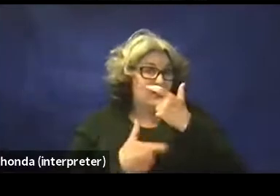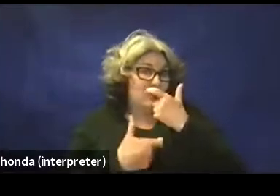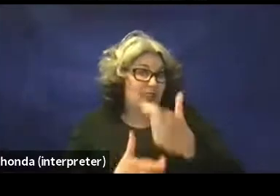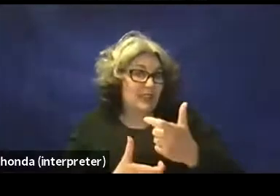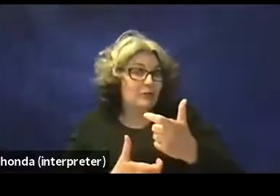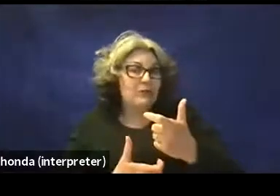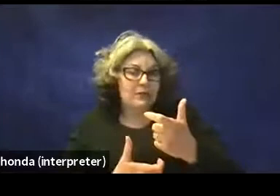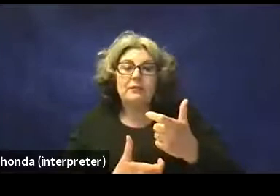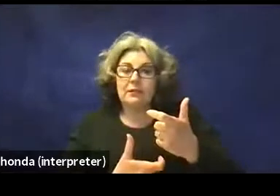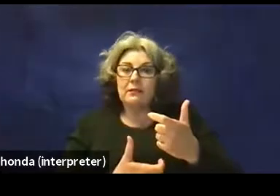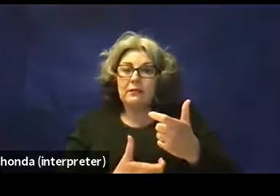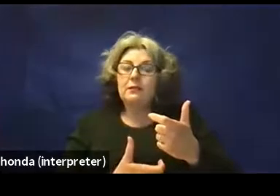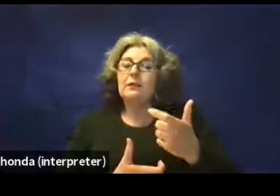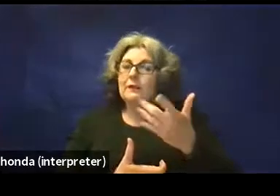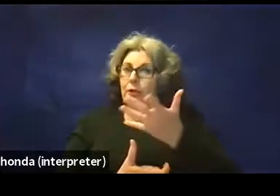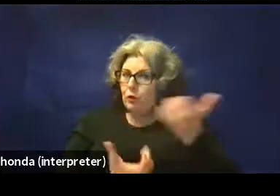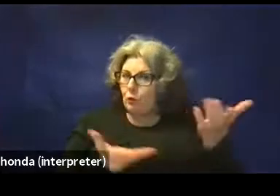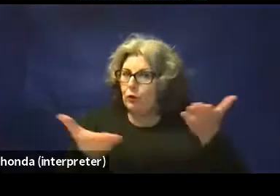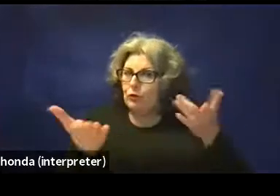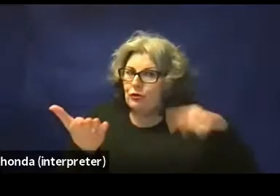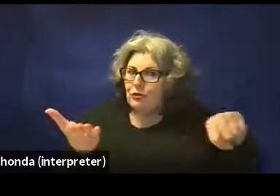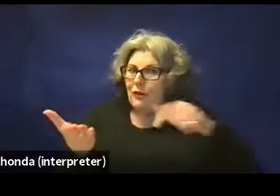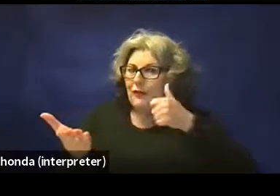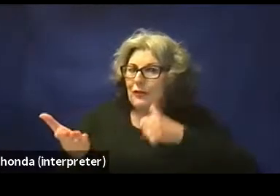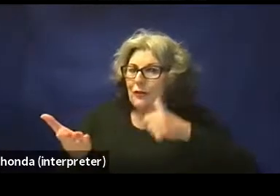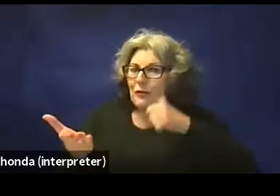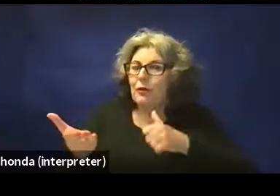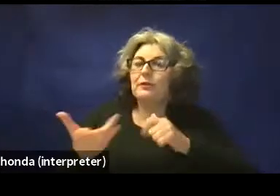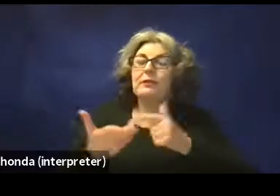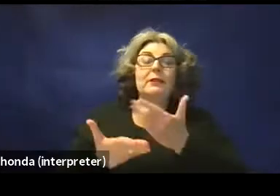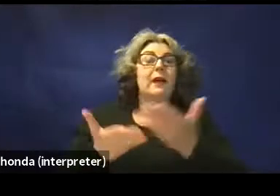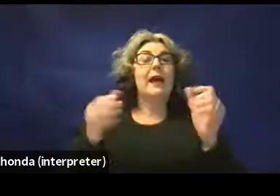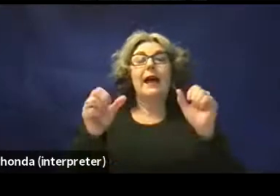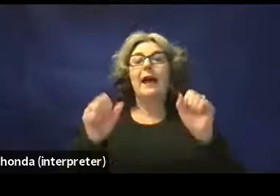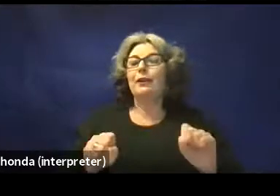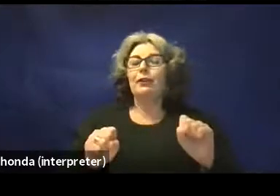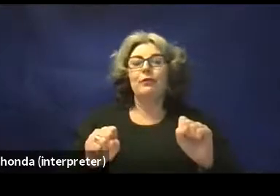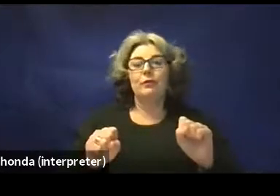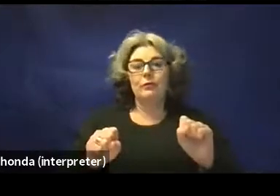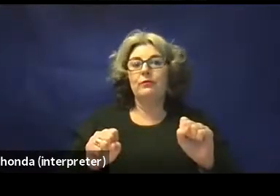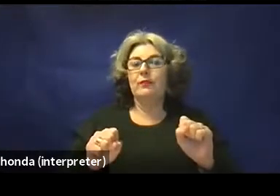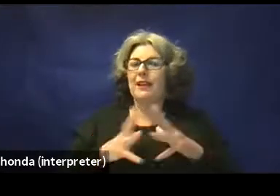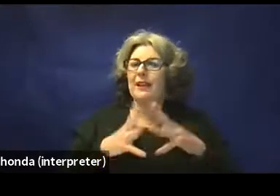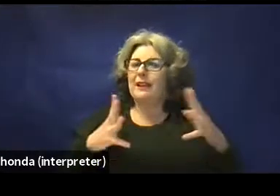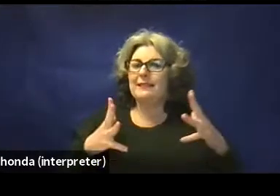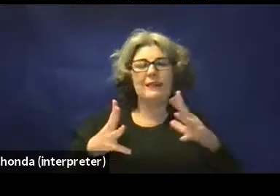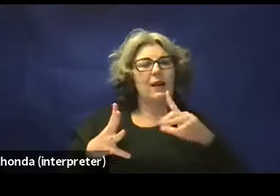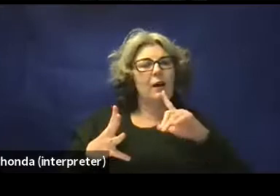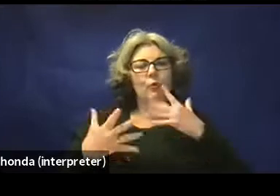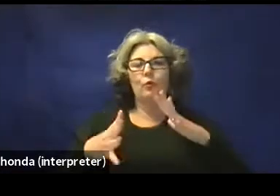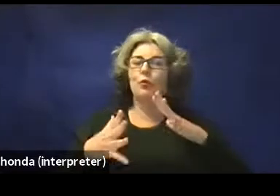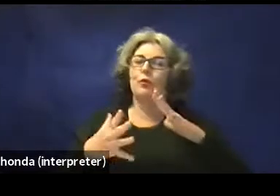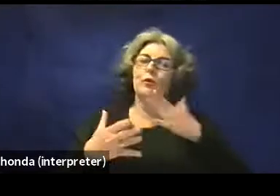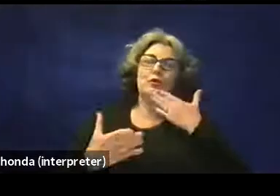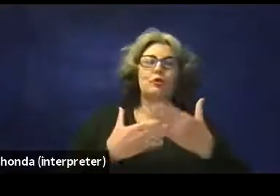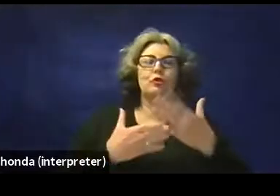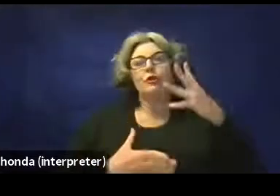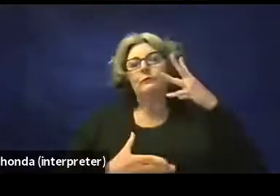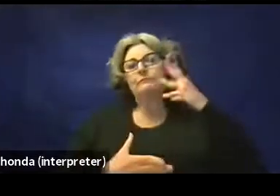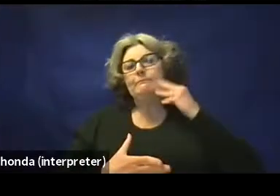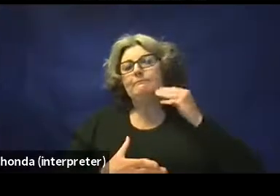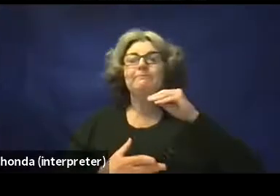interest, who you want to serve. And you can get so much tangible, applicable experience